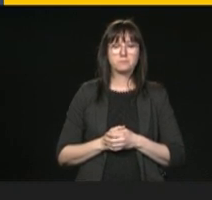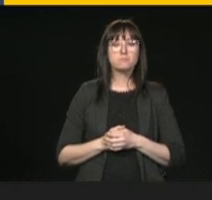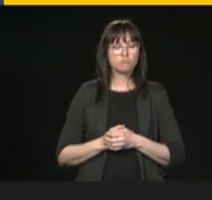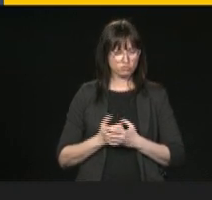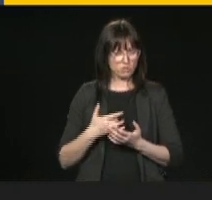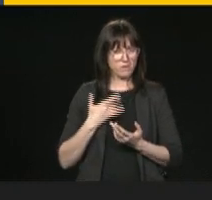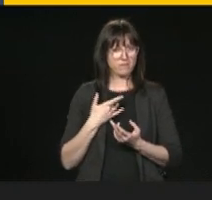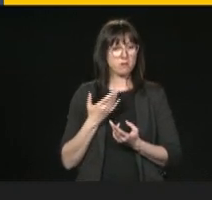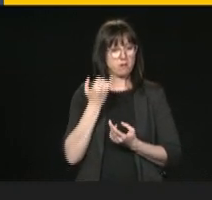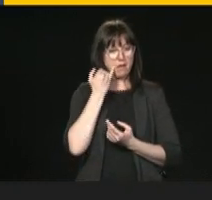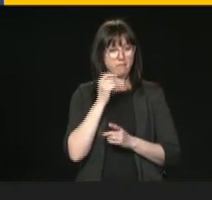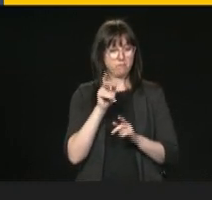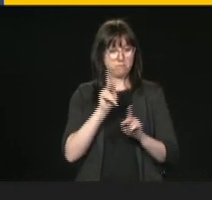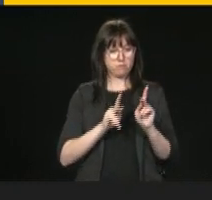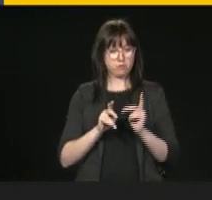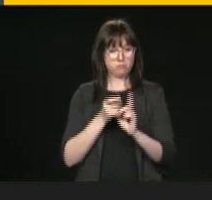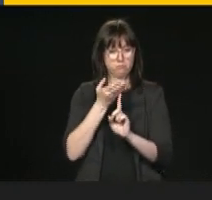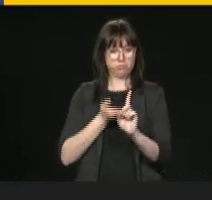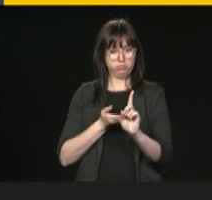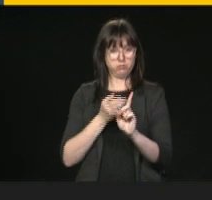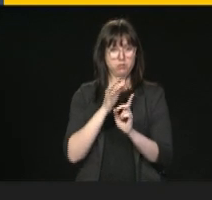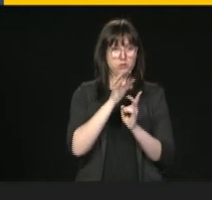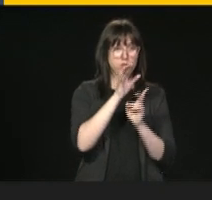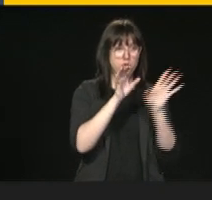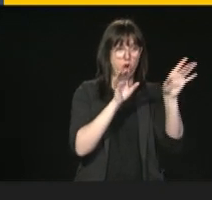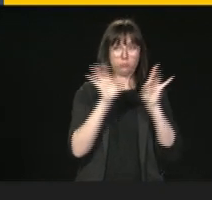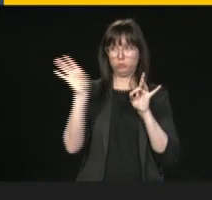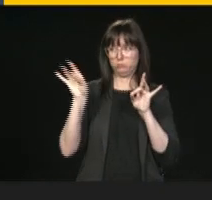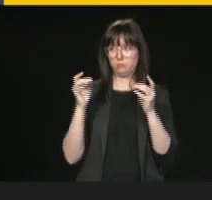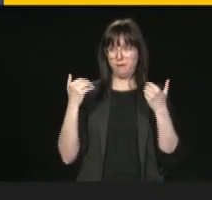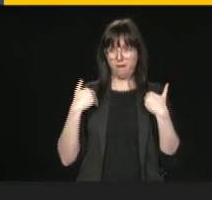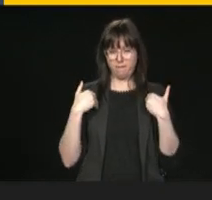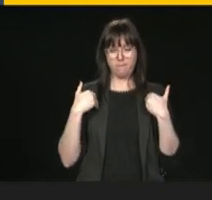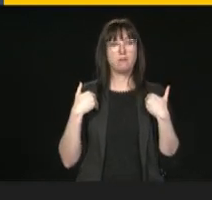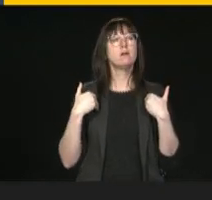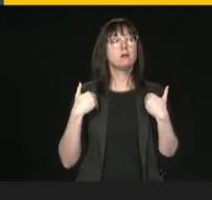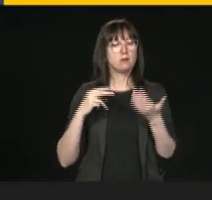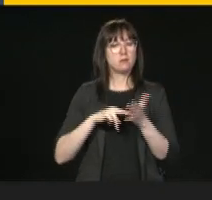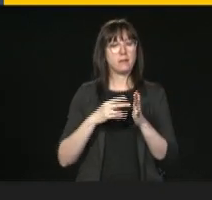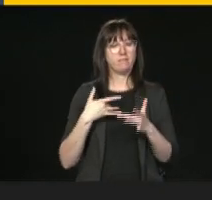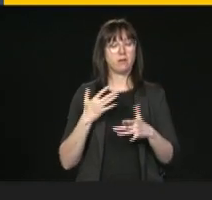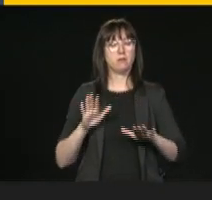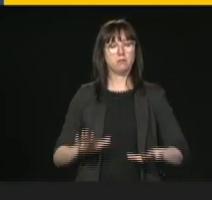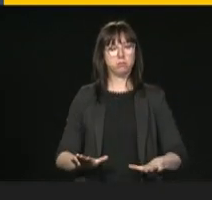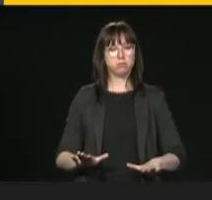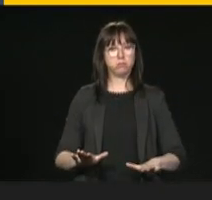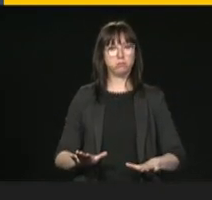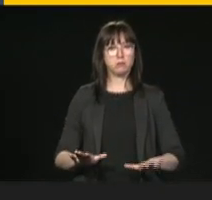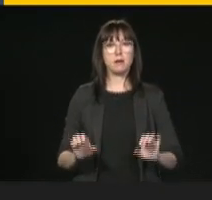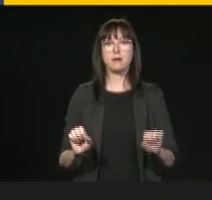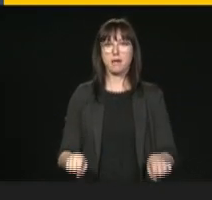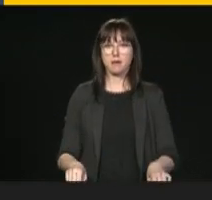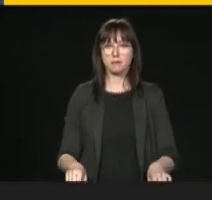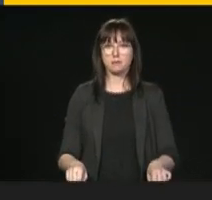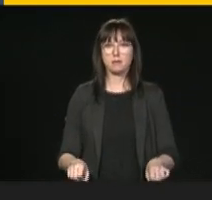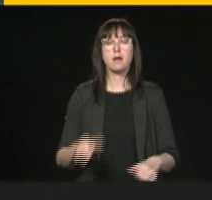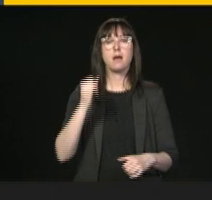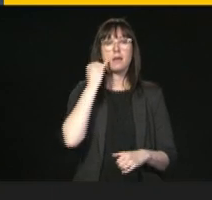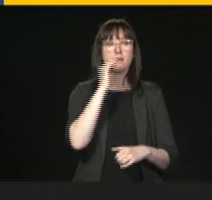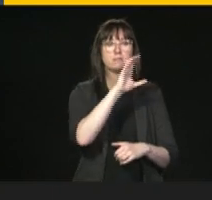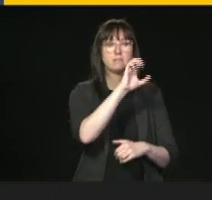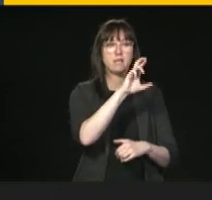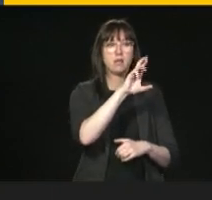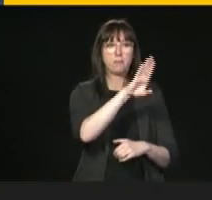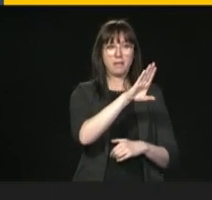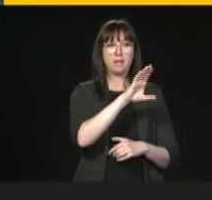And with the emergency benefit, they can continue that relationship with the employer and still collect the